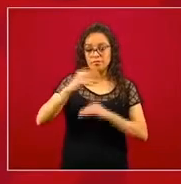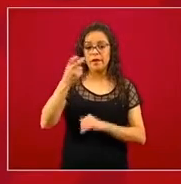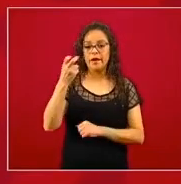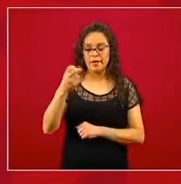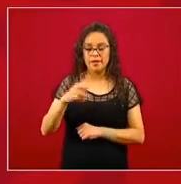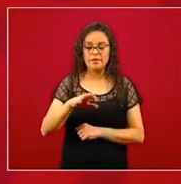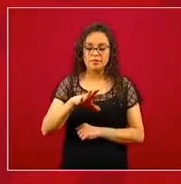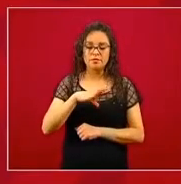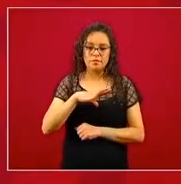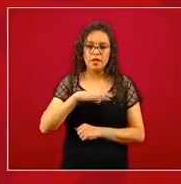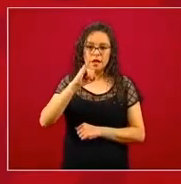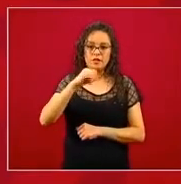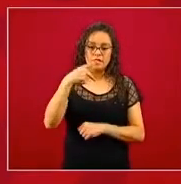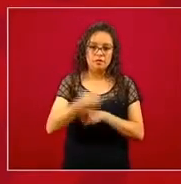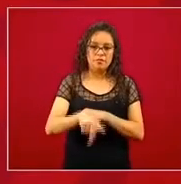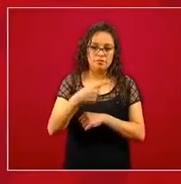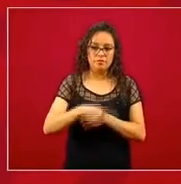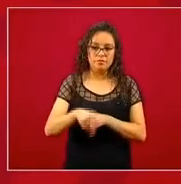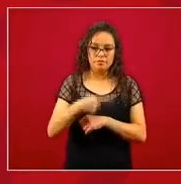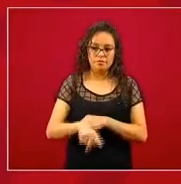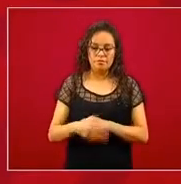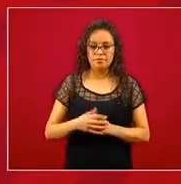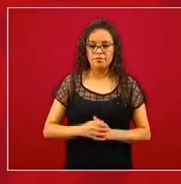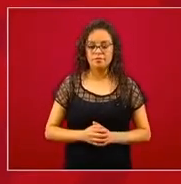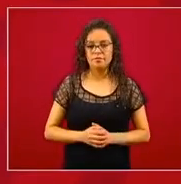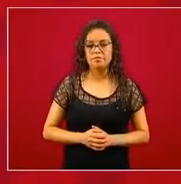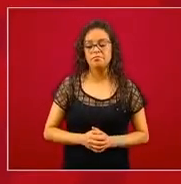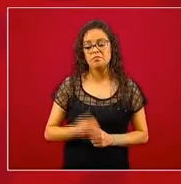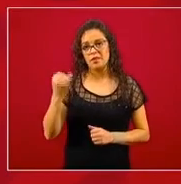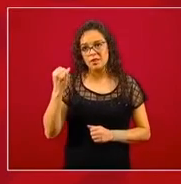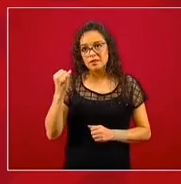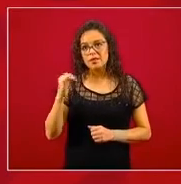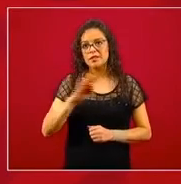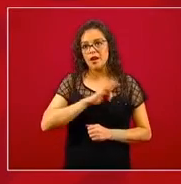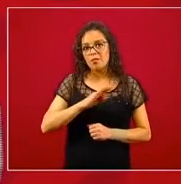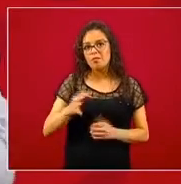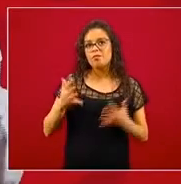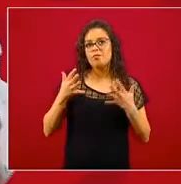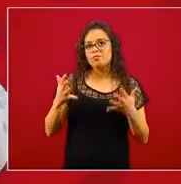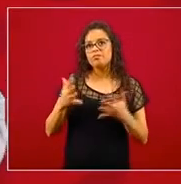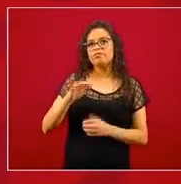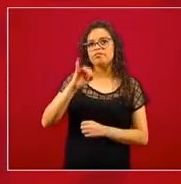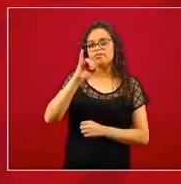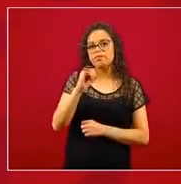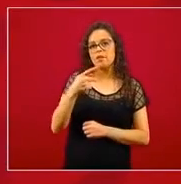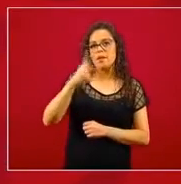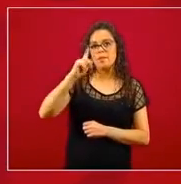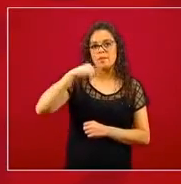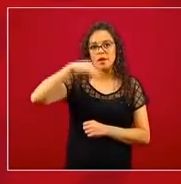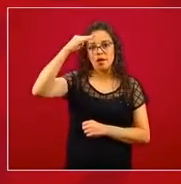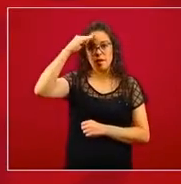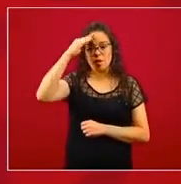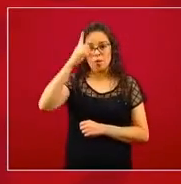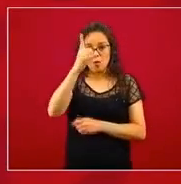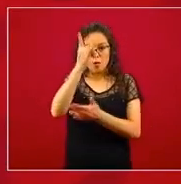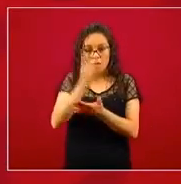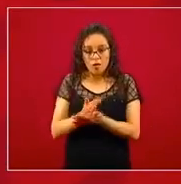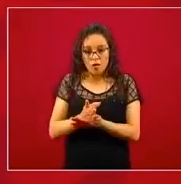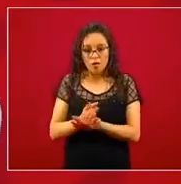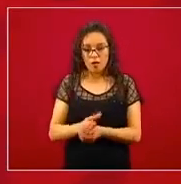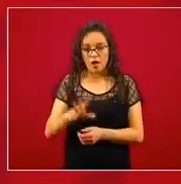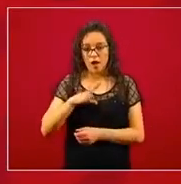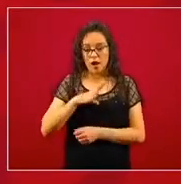against health. Another phenomena is altitude, that we cannot modify it.